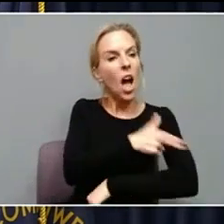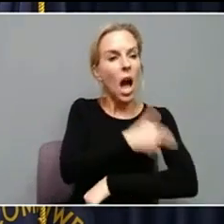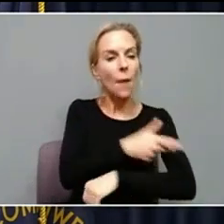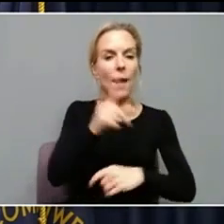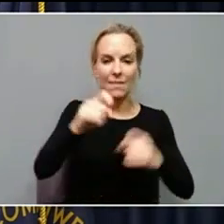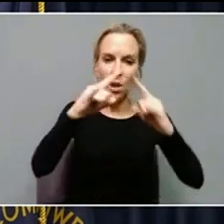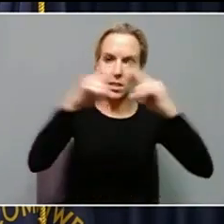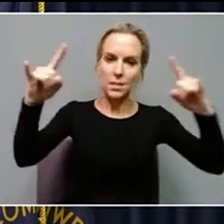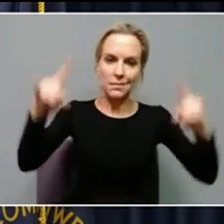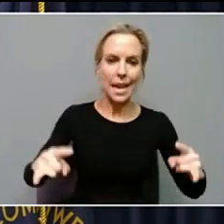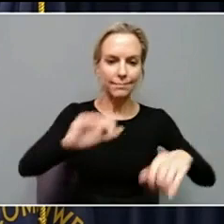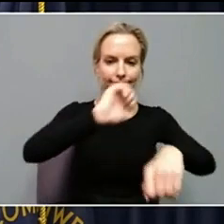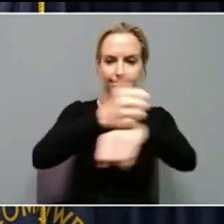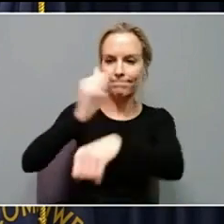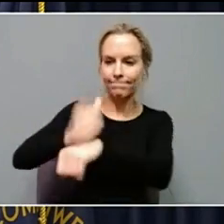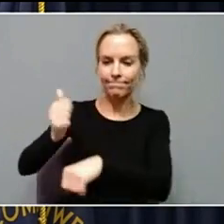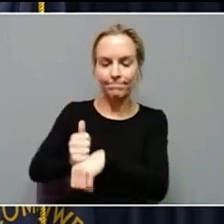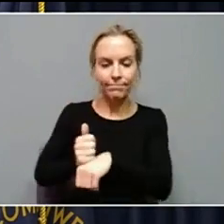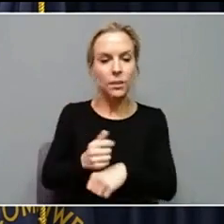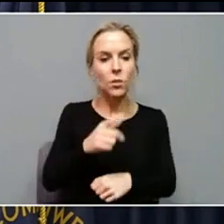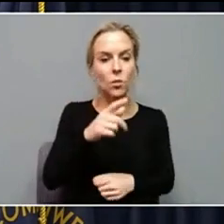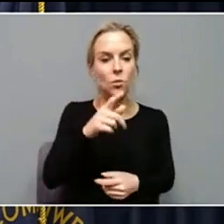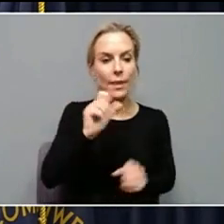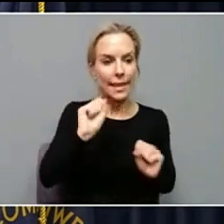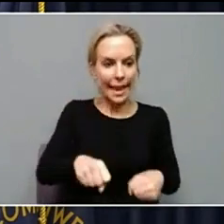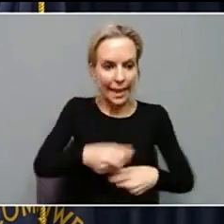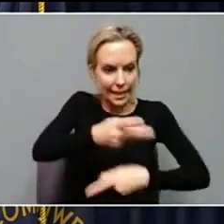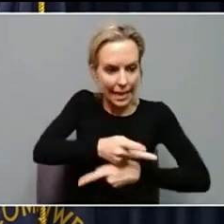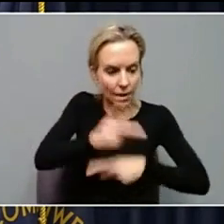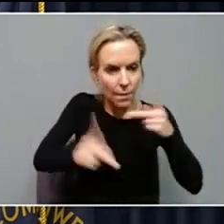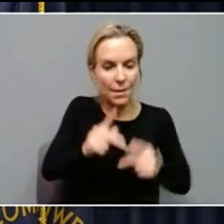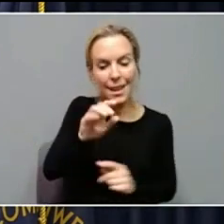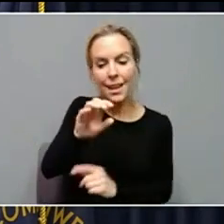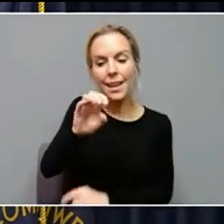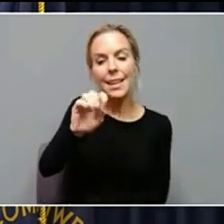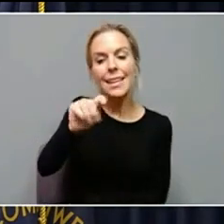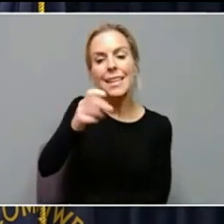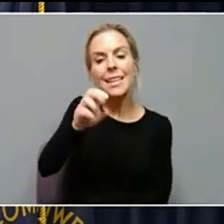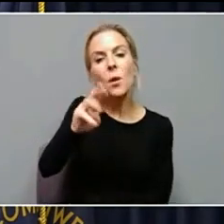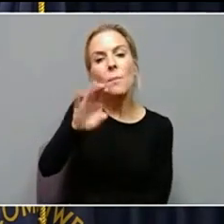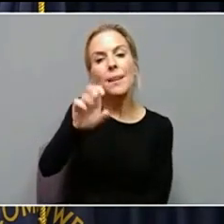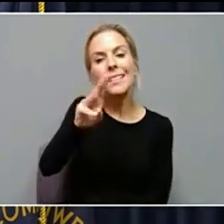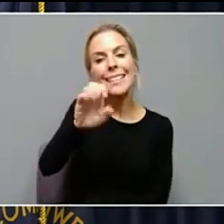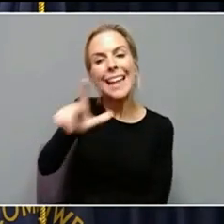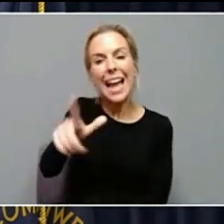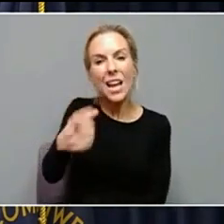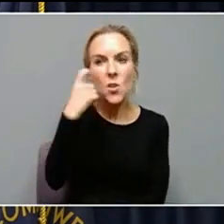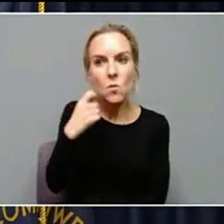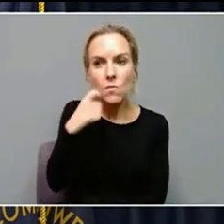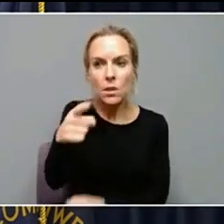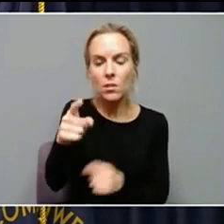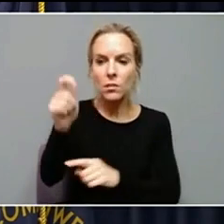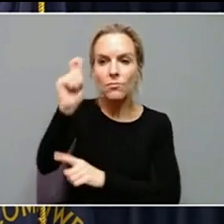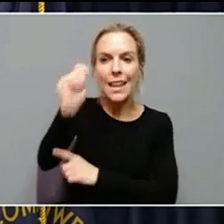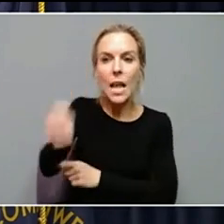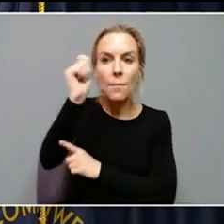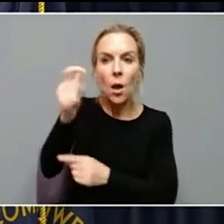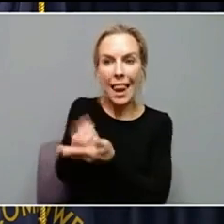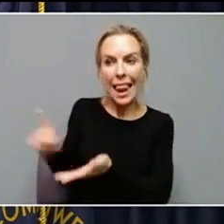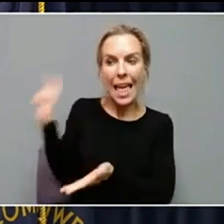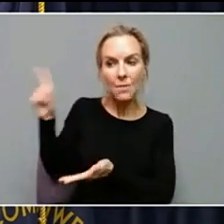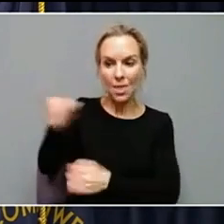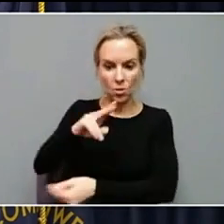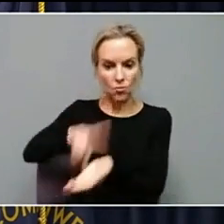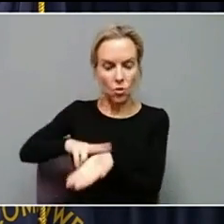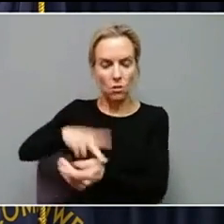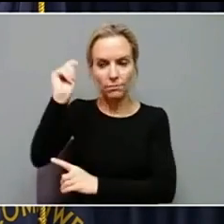people as they come in. Ephraim McDowell, you remember that testimonial from that nurse last week, having